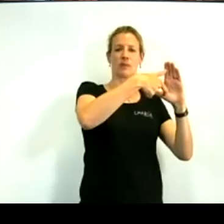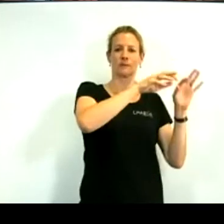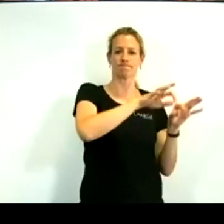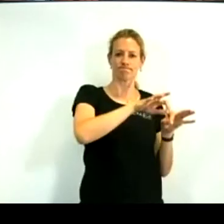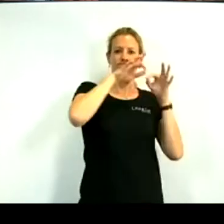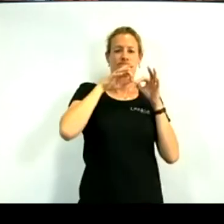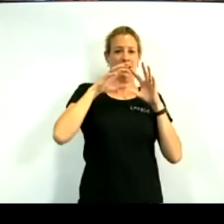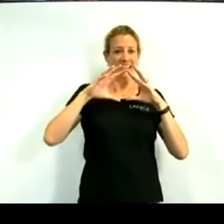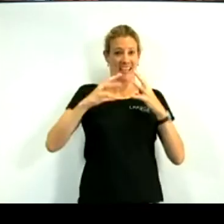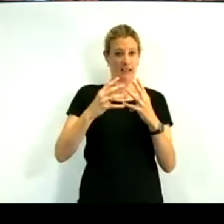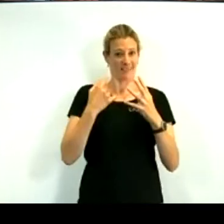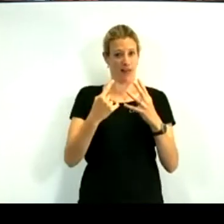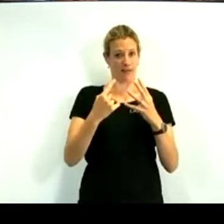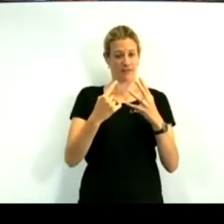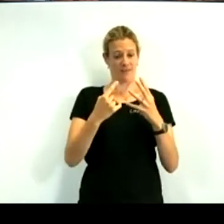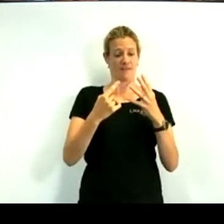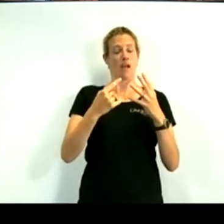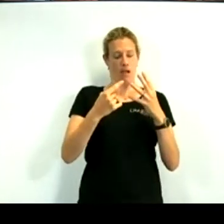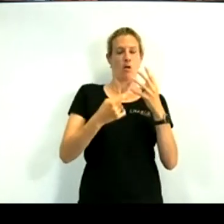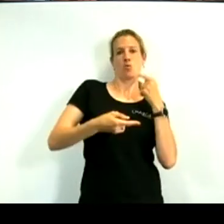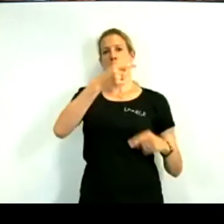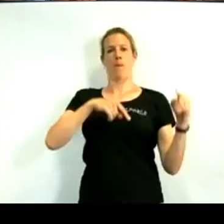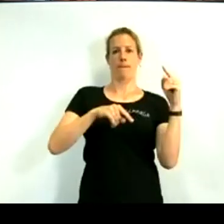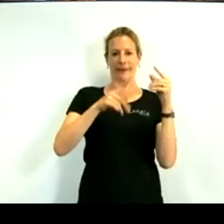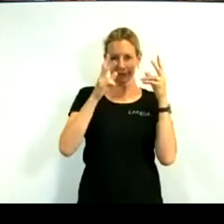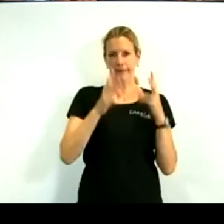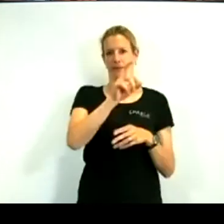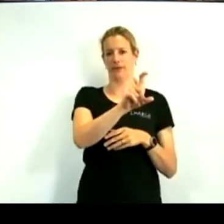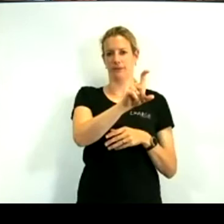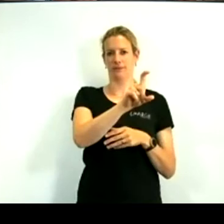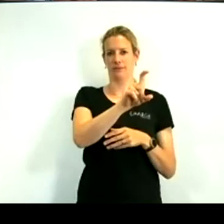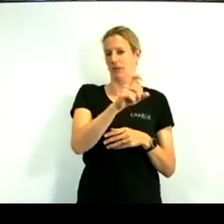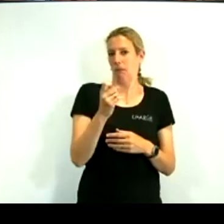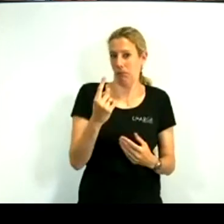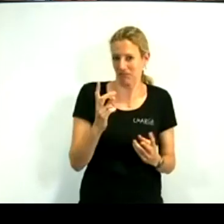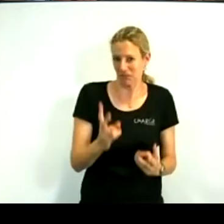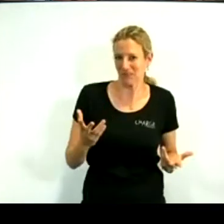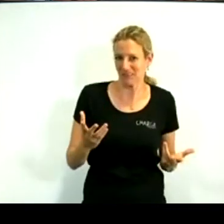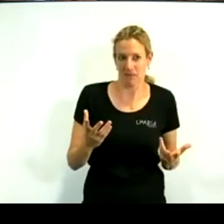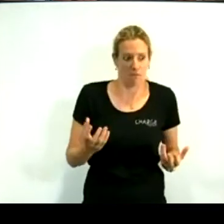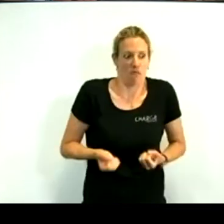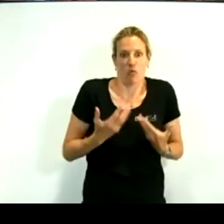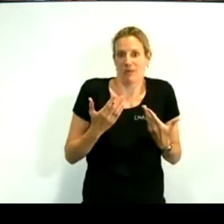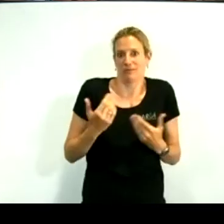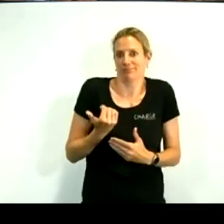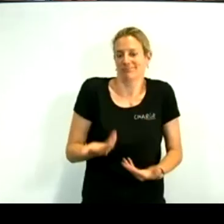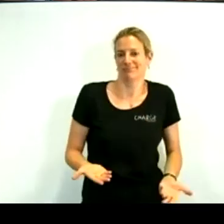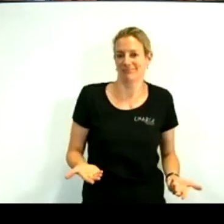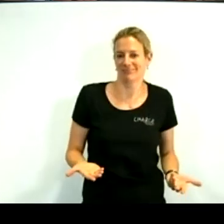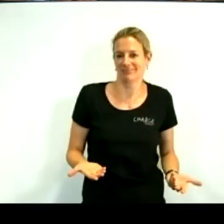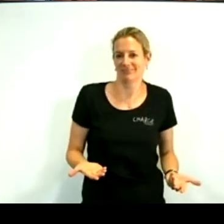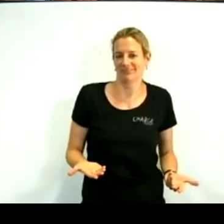automatically turn it the right way up. It's a miracle. But why this is important to